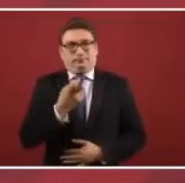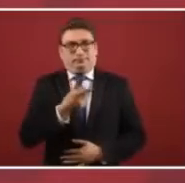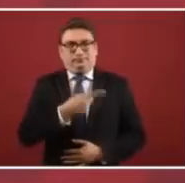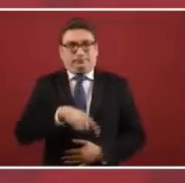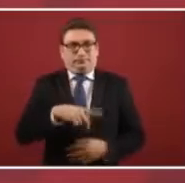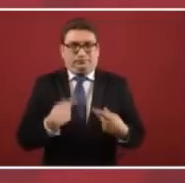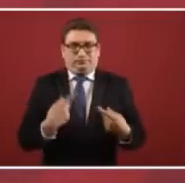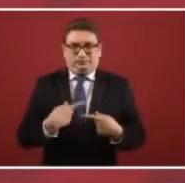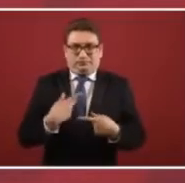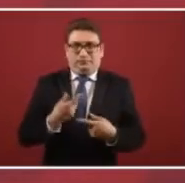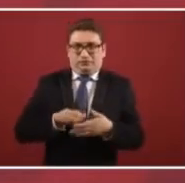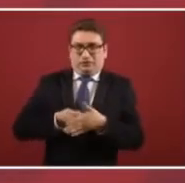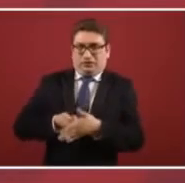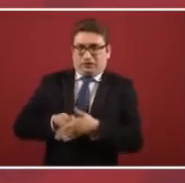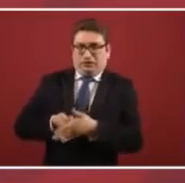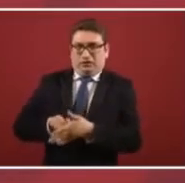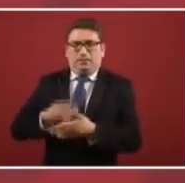that's why they're provokers.